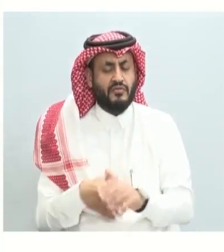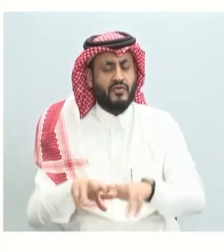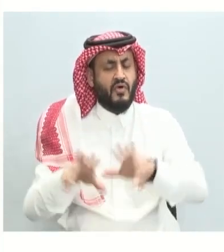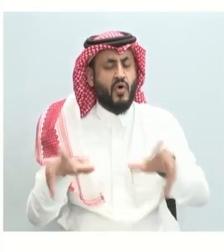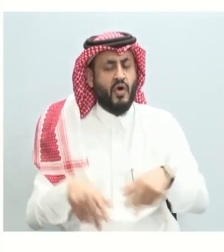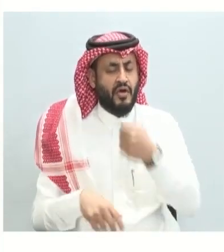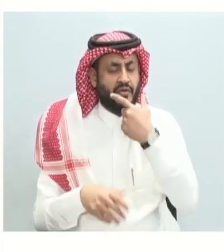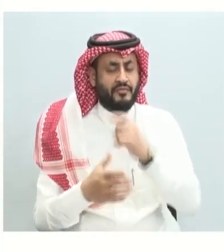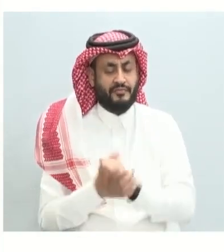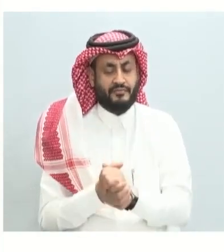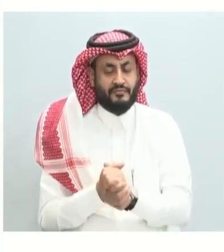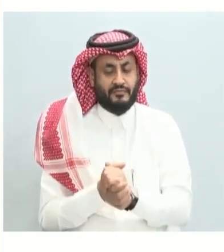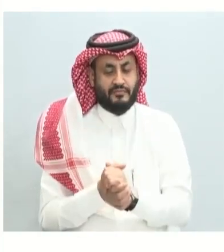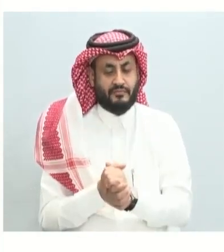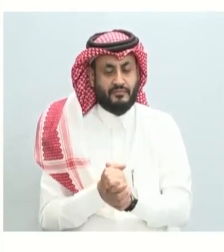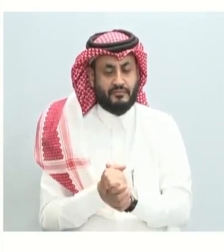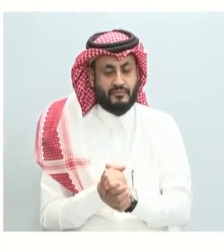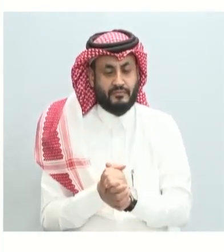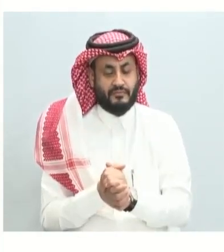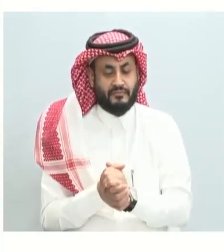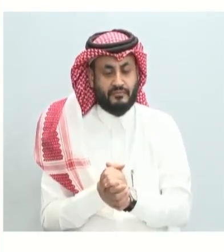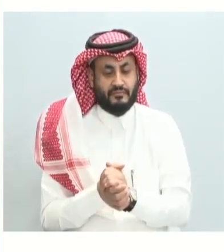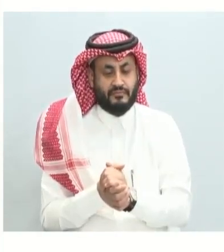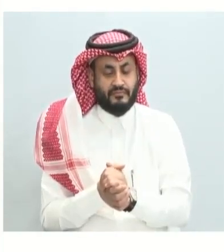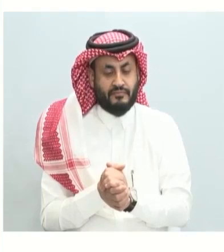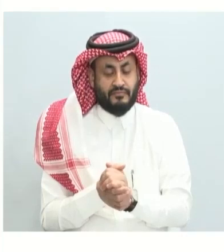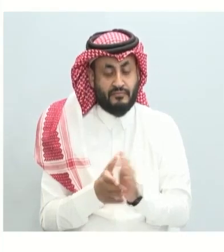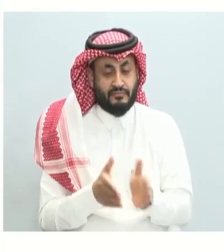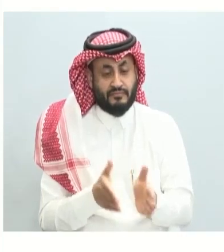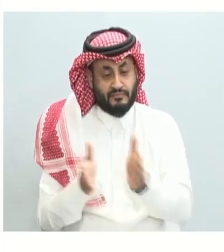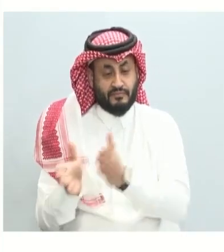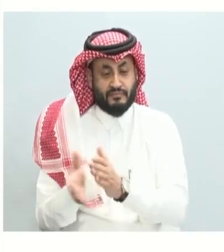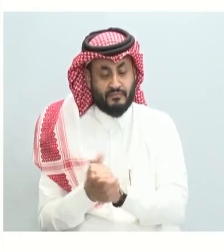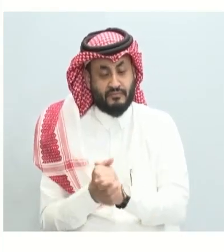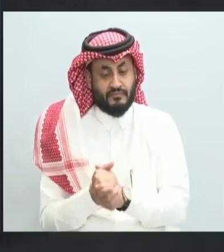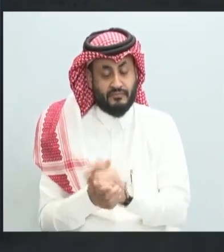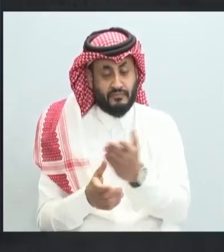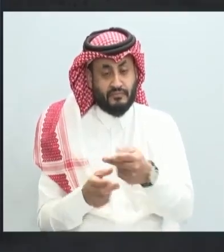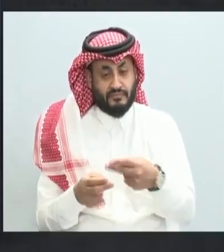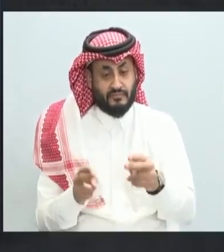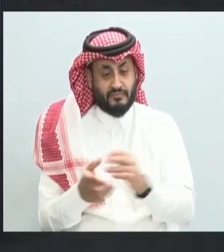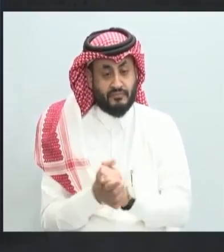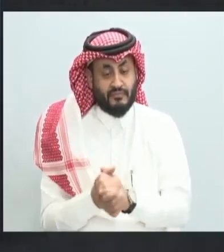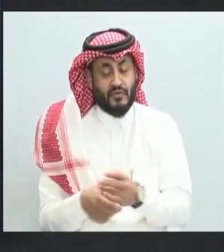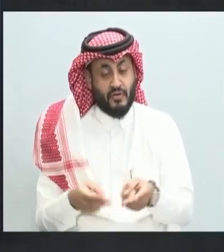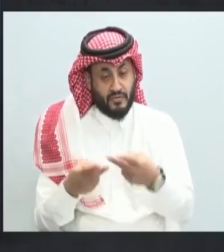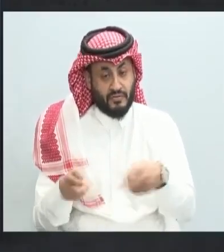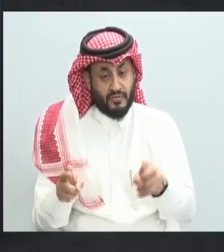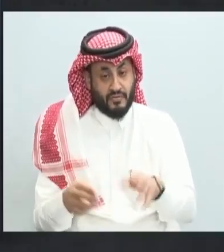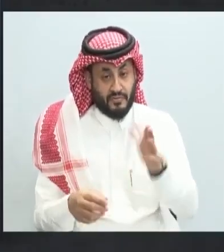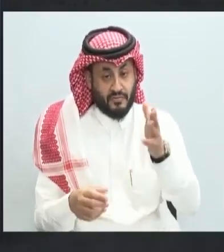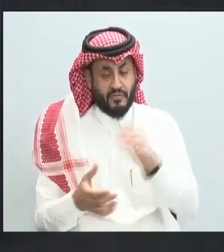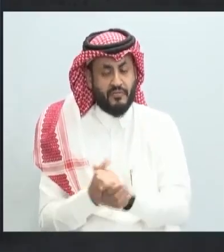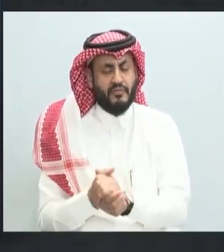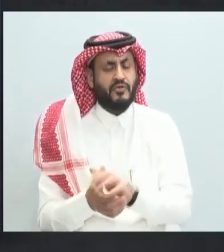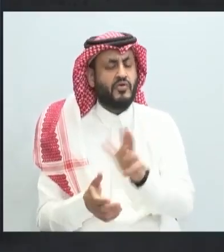all well. Very good. And after this, we said that you can make a new chant. And how